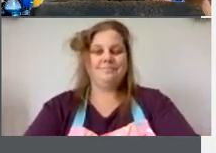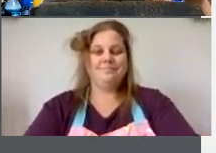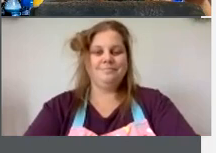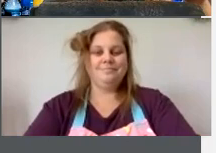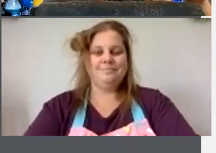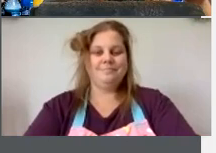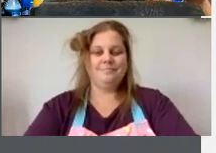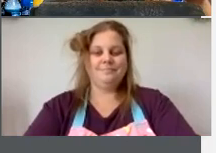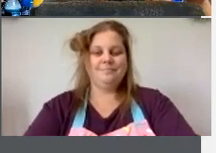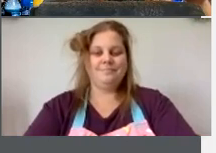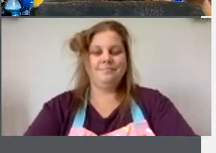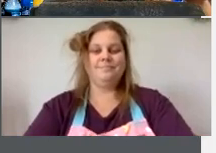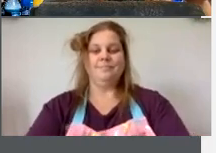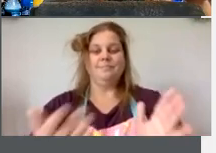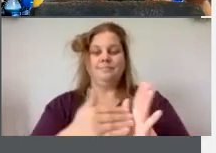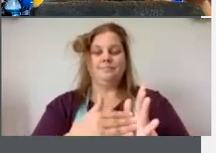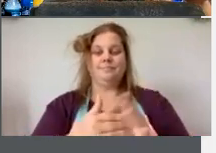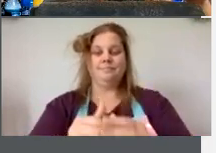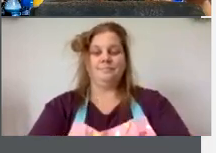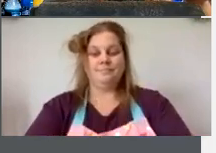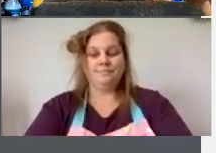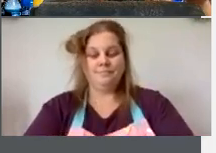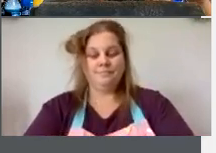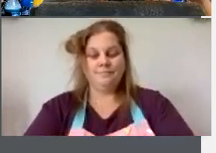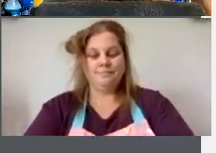I'll do it again one more time because that was fun.